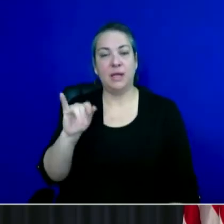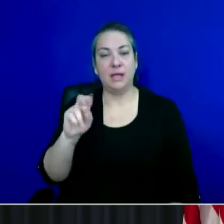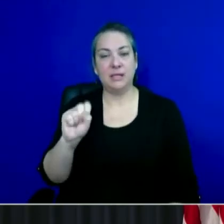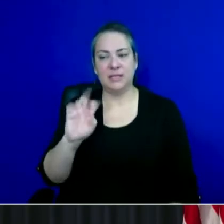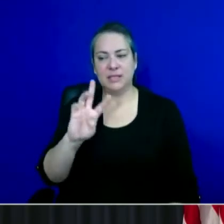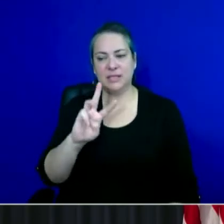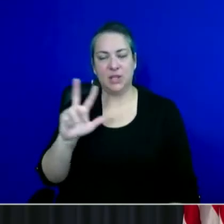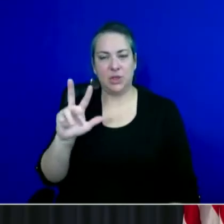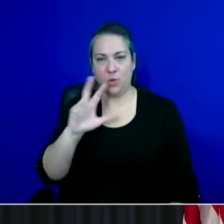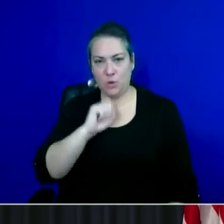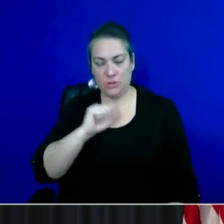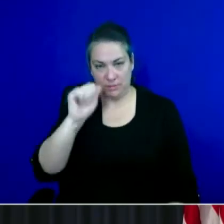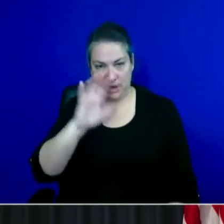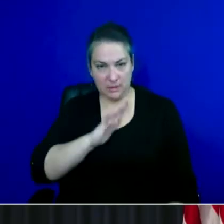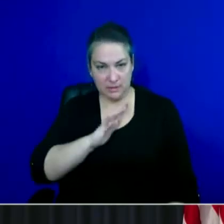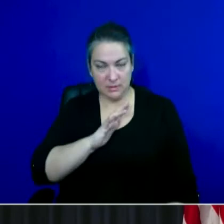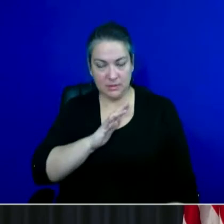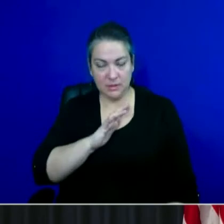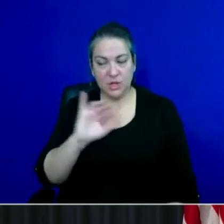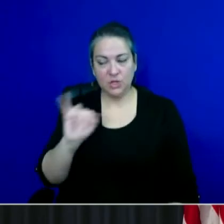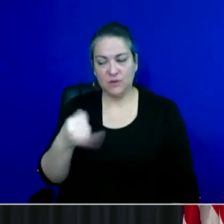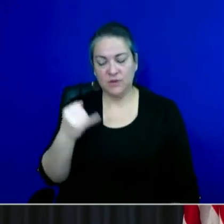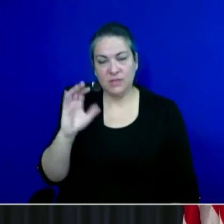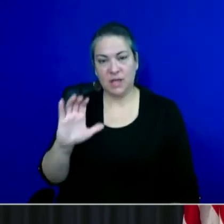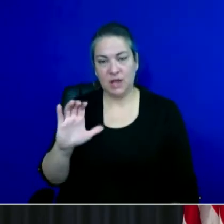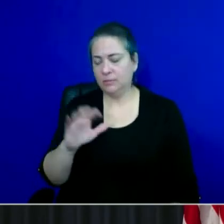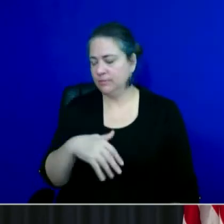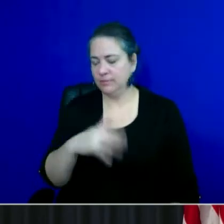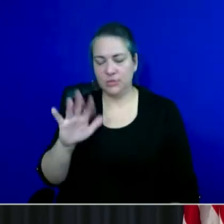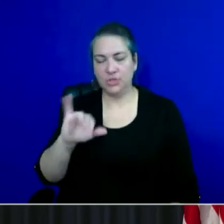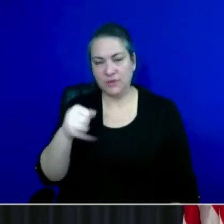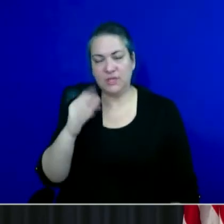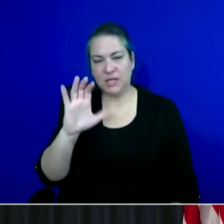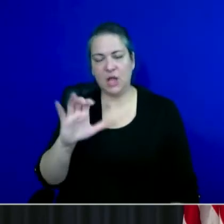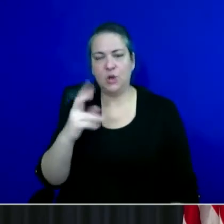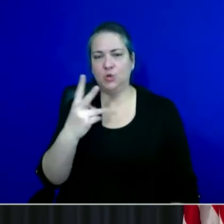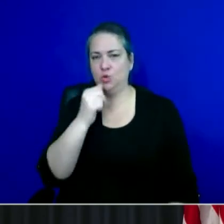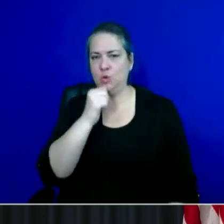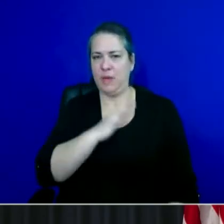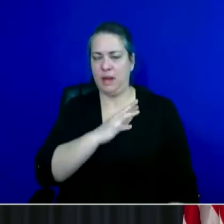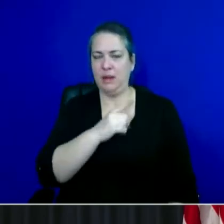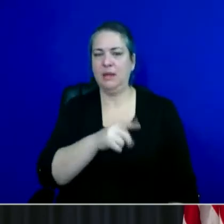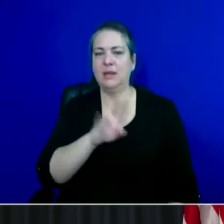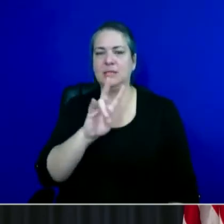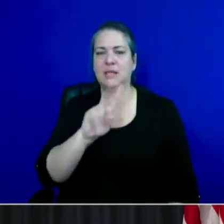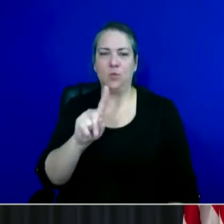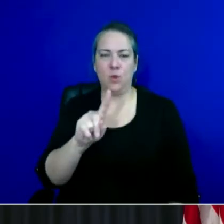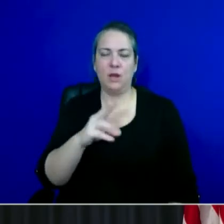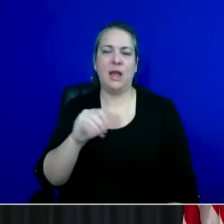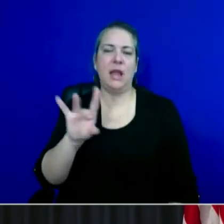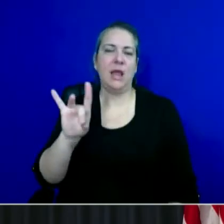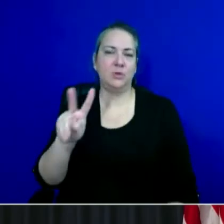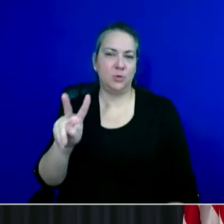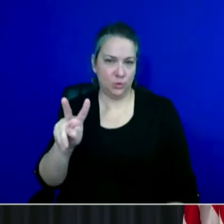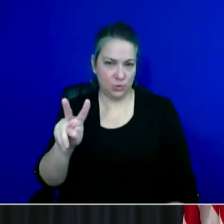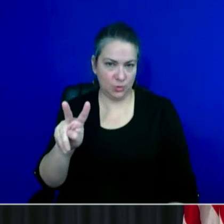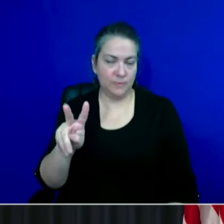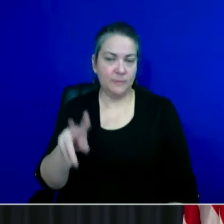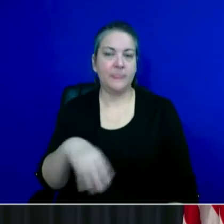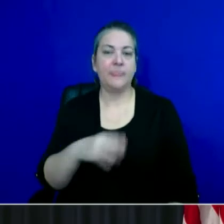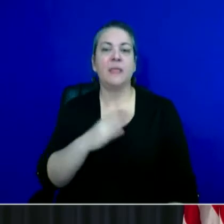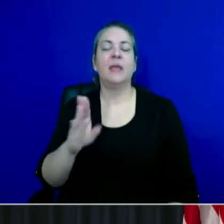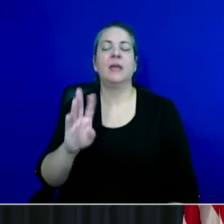man. In Jefferson County, 2 women, ages 71 and 82, and men ages